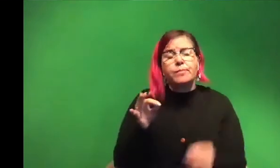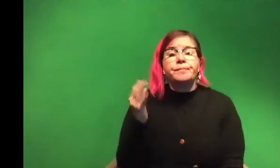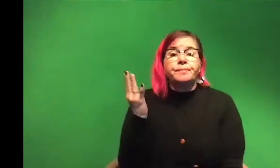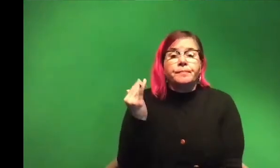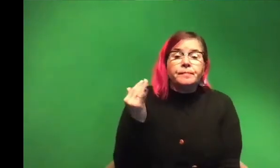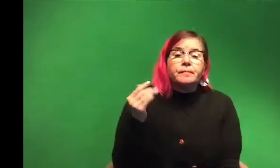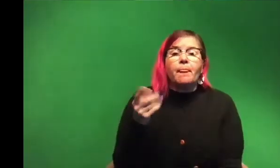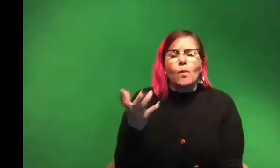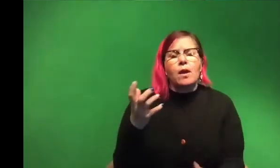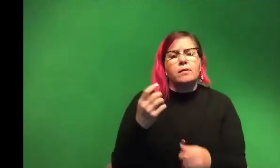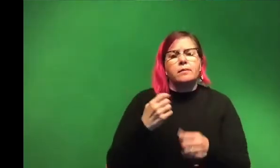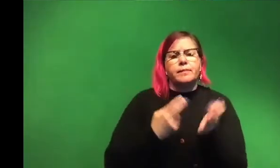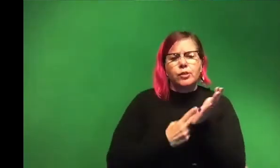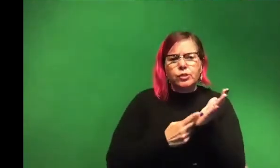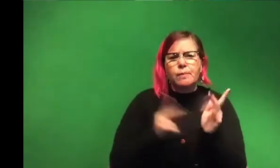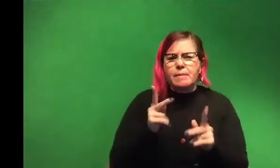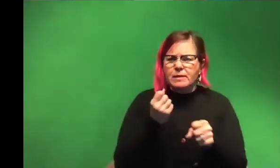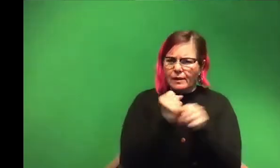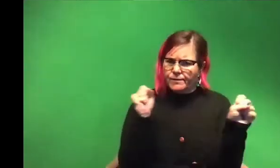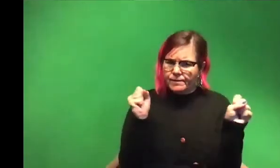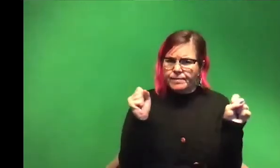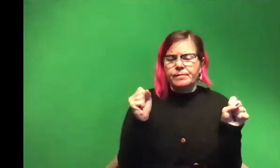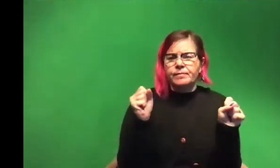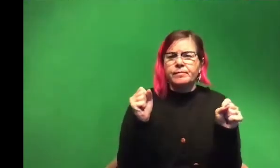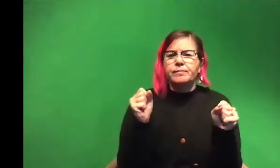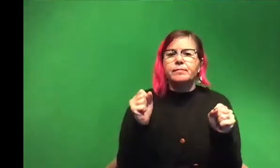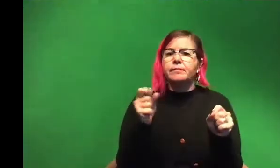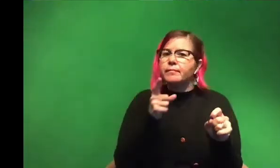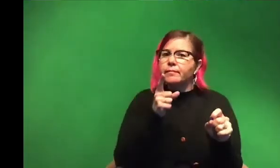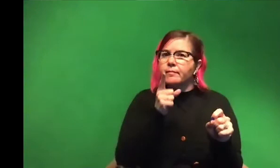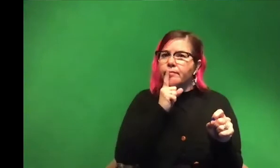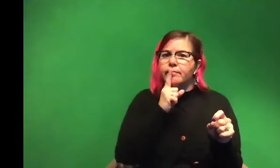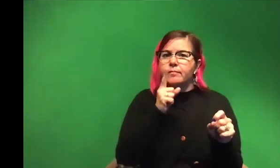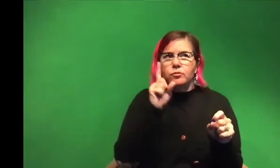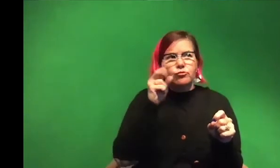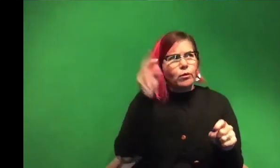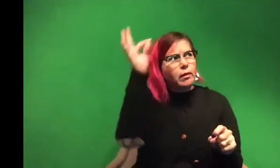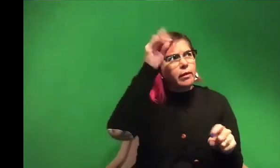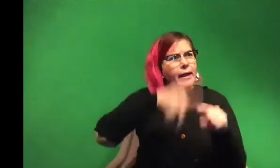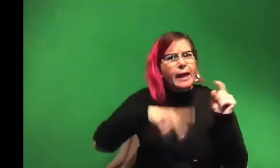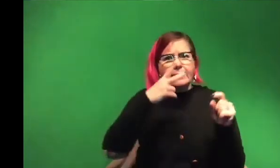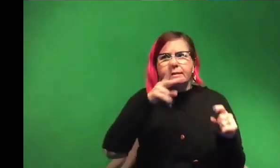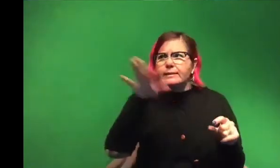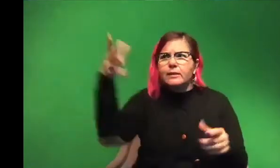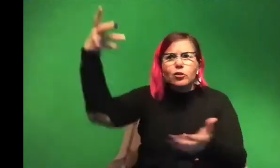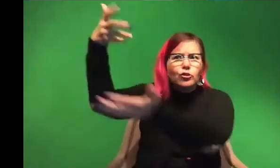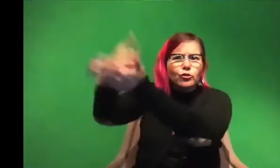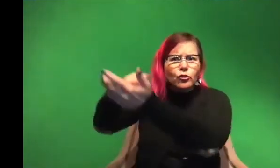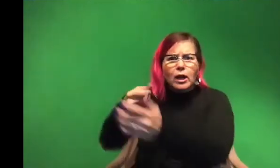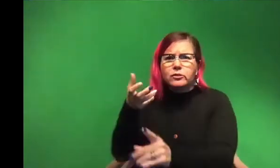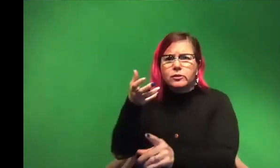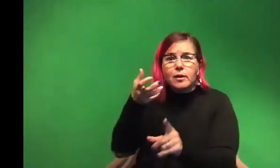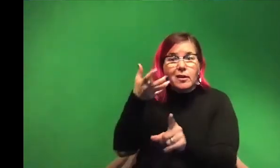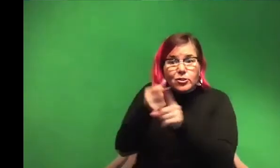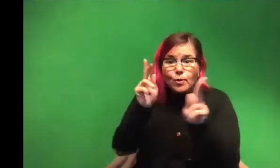we want to make sure that people fly safely and that, someone isn't flying a drone where they can't see it and then potentially crashing into somebody or